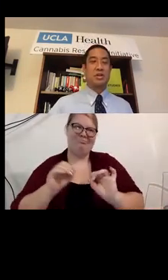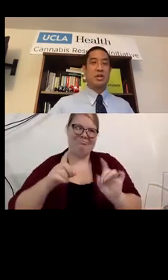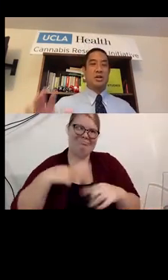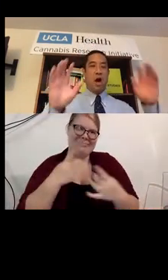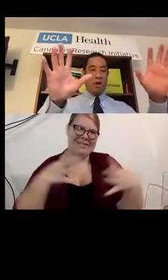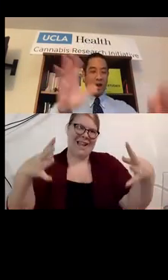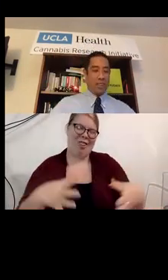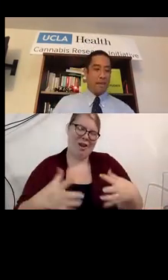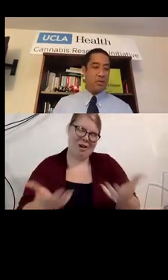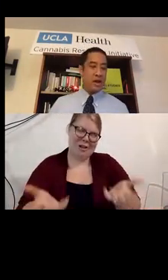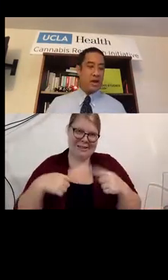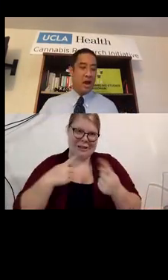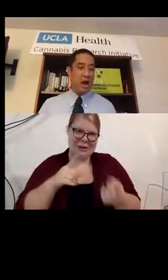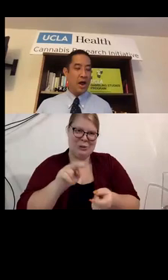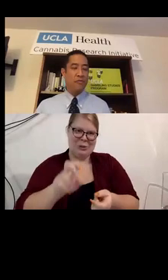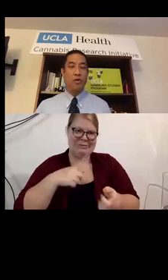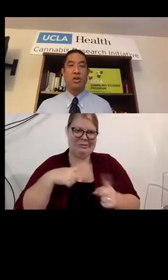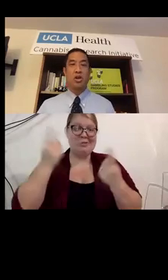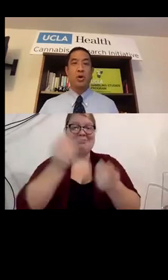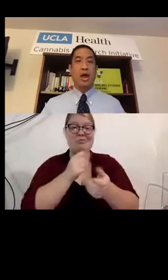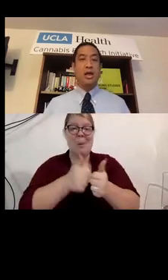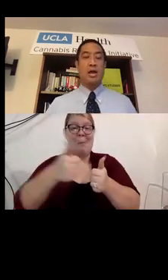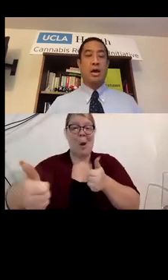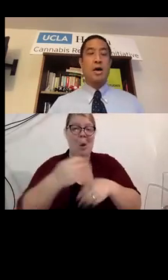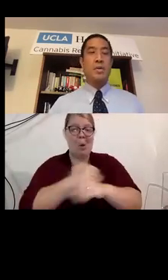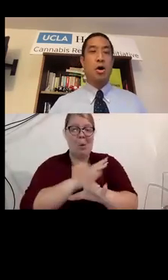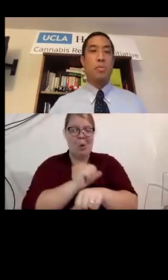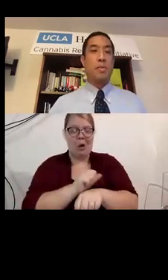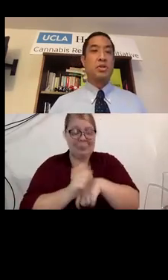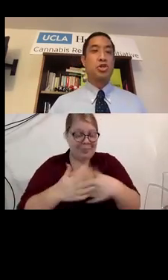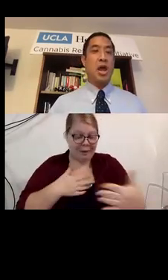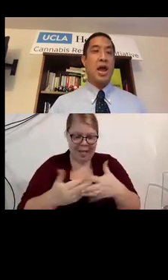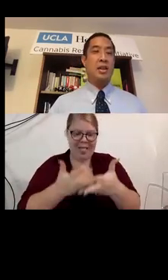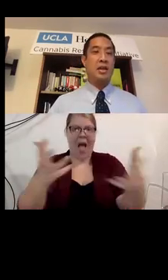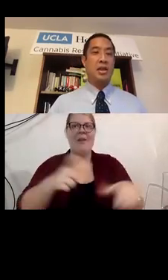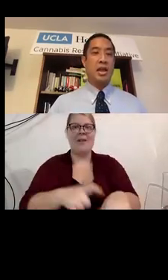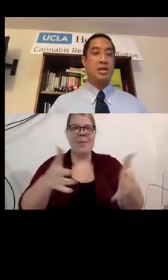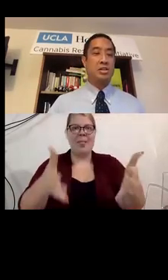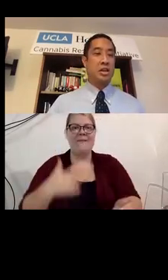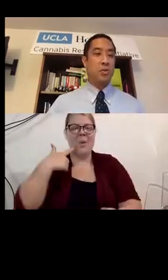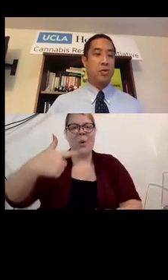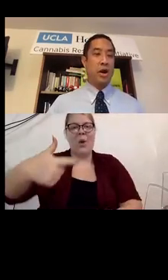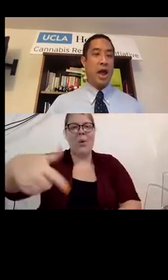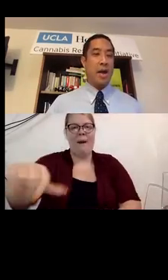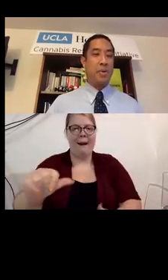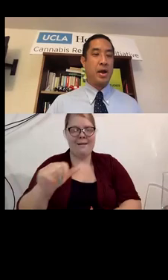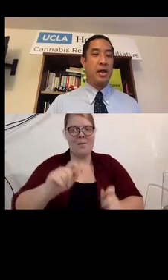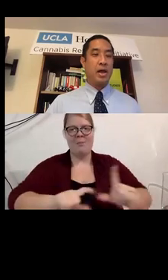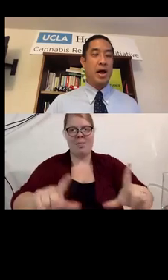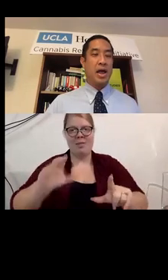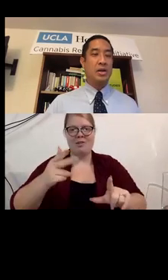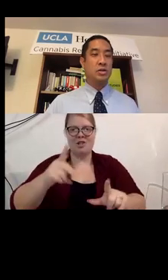else. Okay, plenty of time for Q&A. Let me open up the chat and see where we're at.